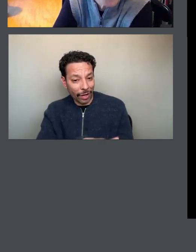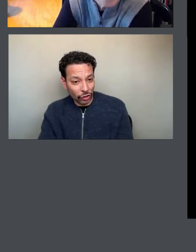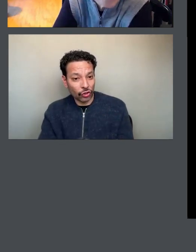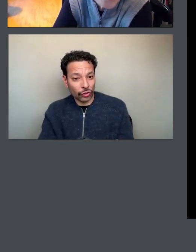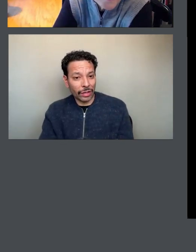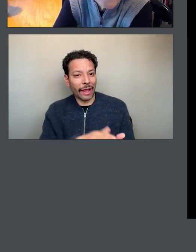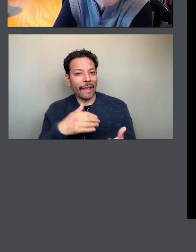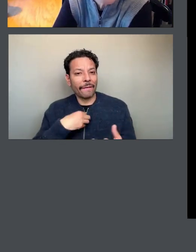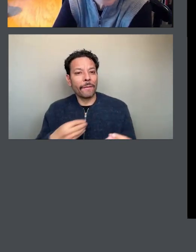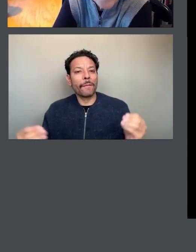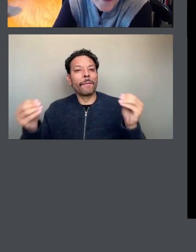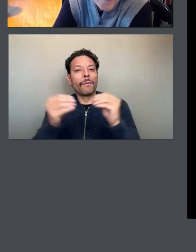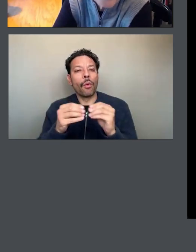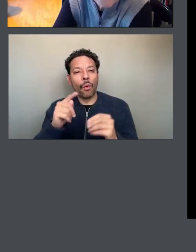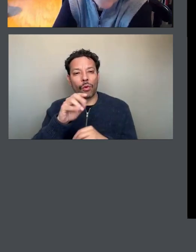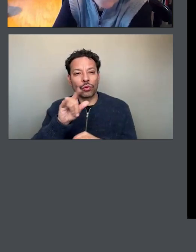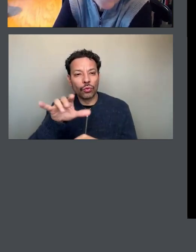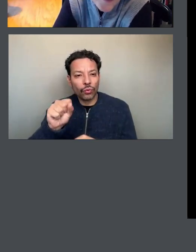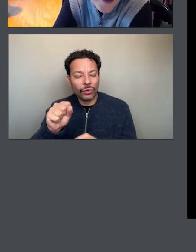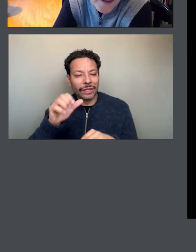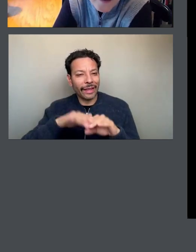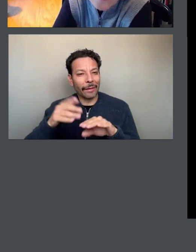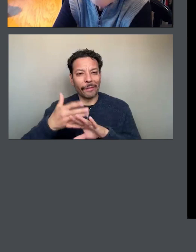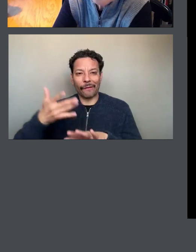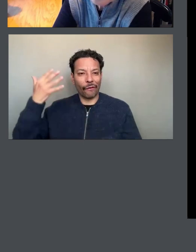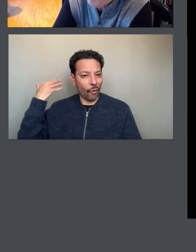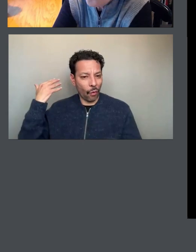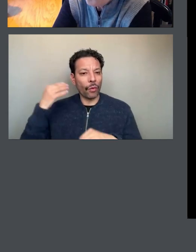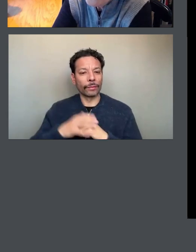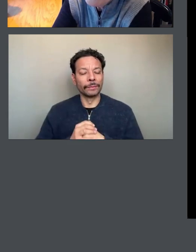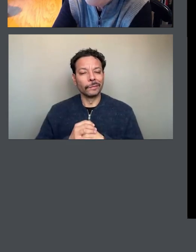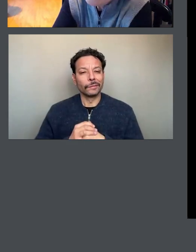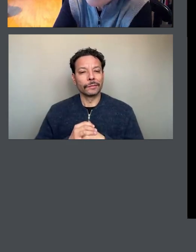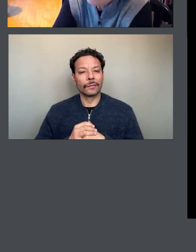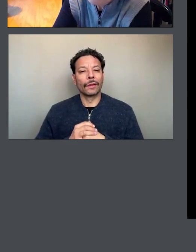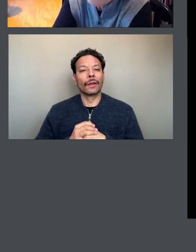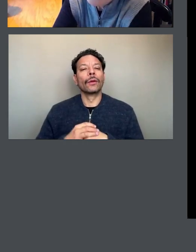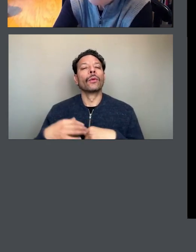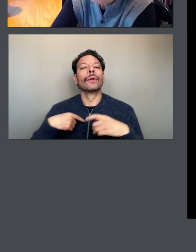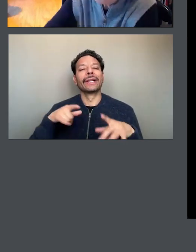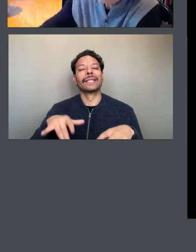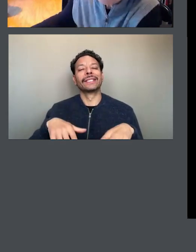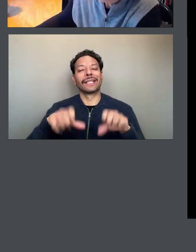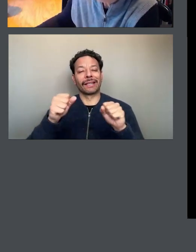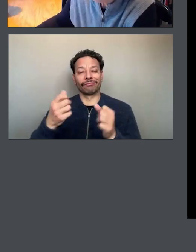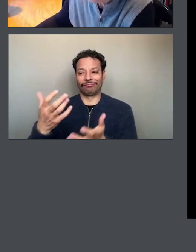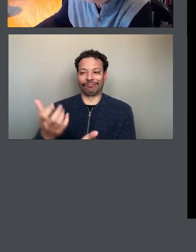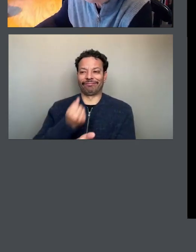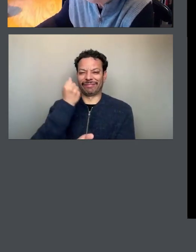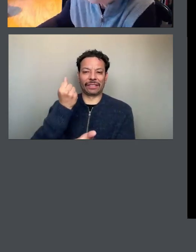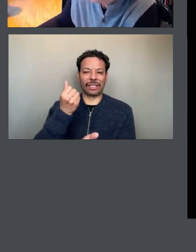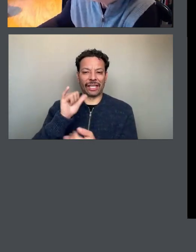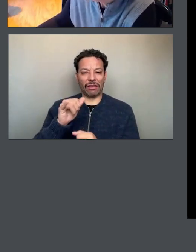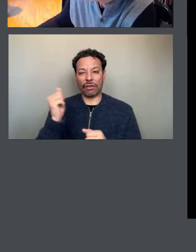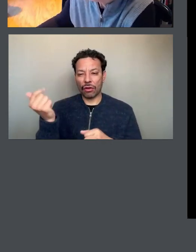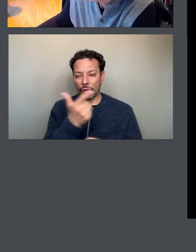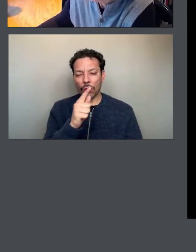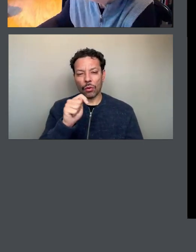more tools than we had back in the day. And so we need to take advantage of all of those